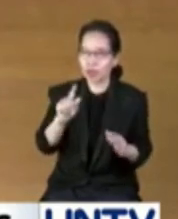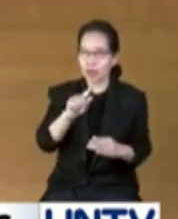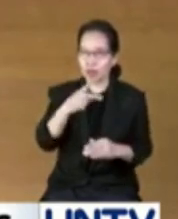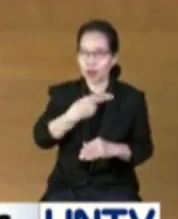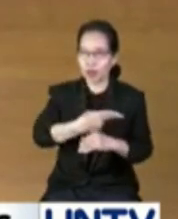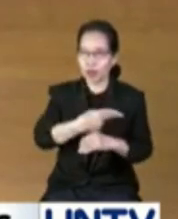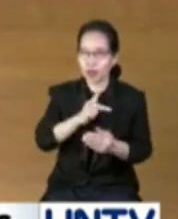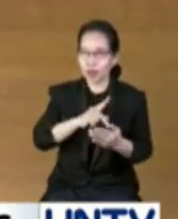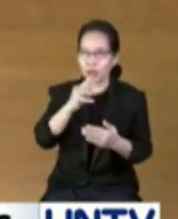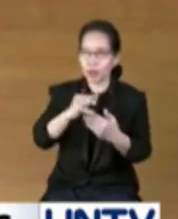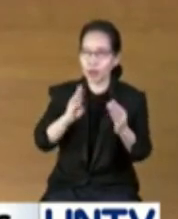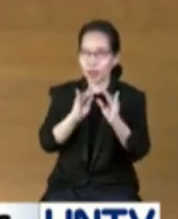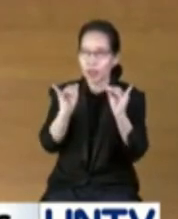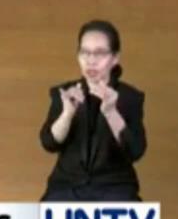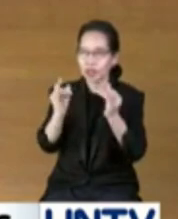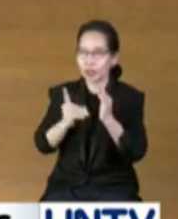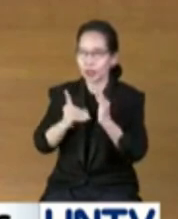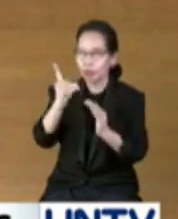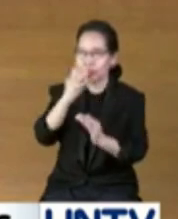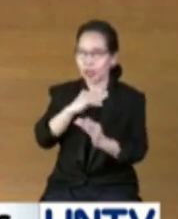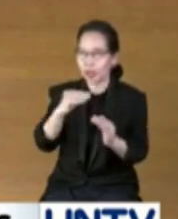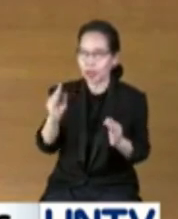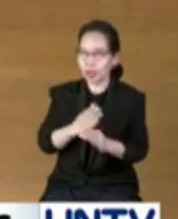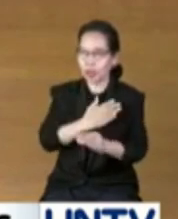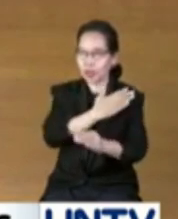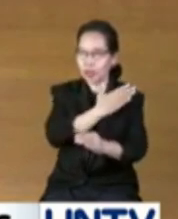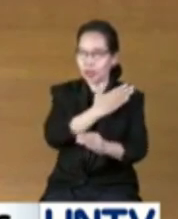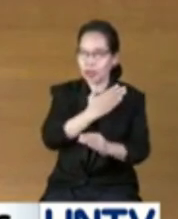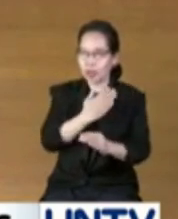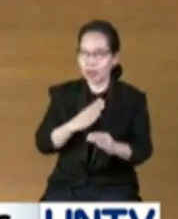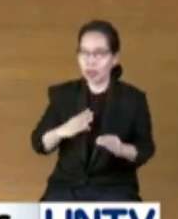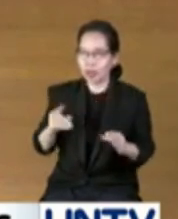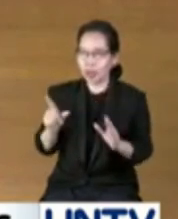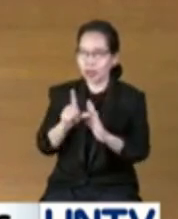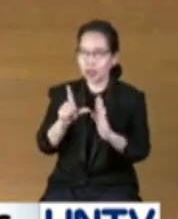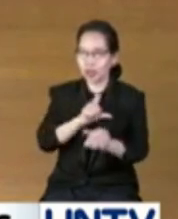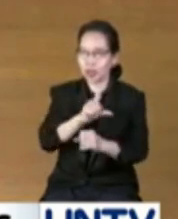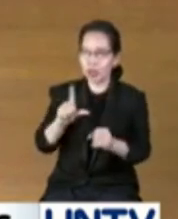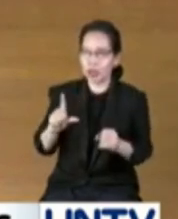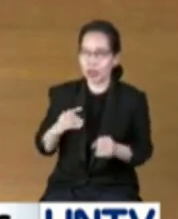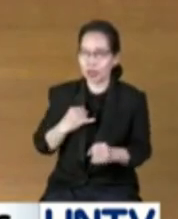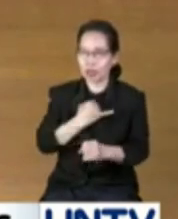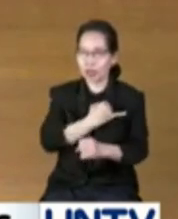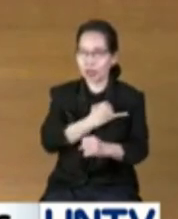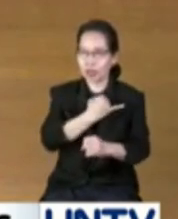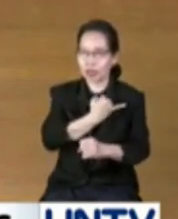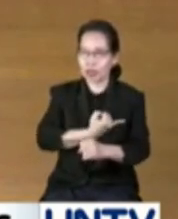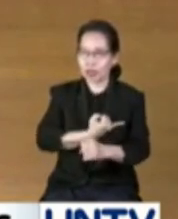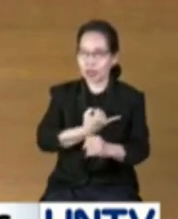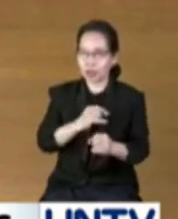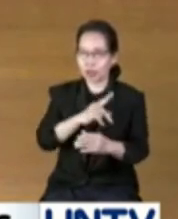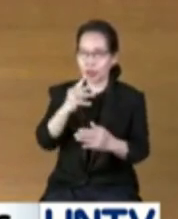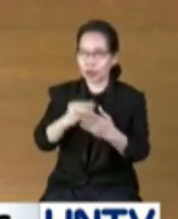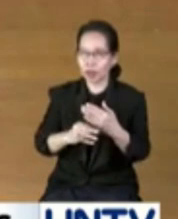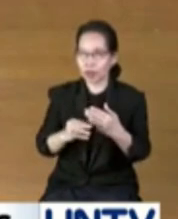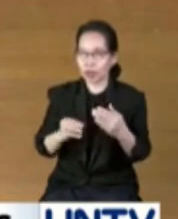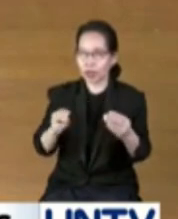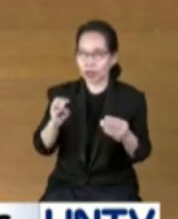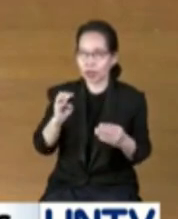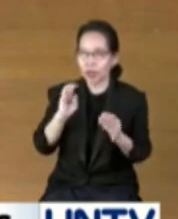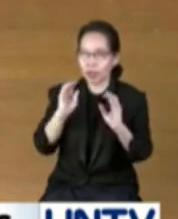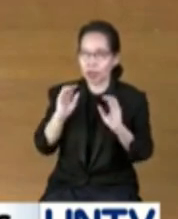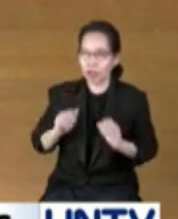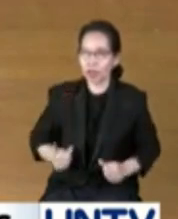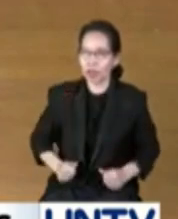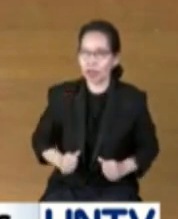barangay development and enhanced comprehensive local integration programs have been effective in addressing the root cause